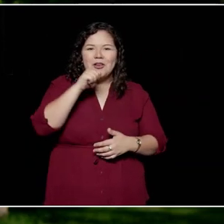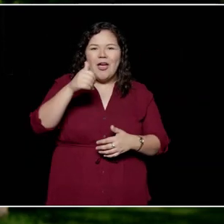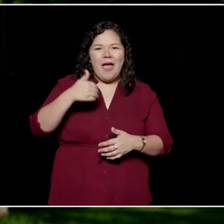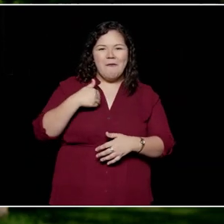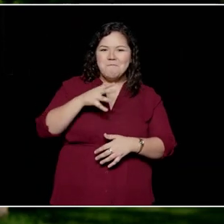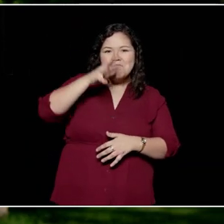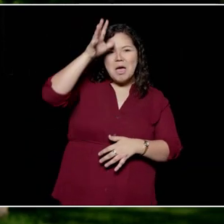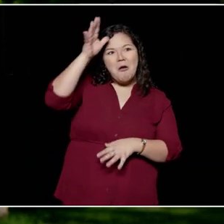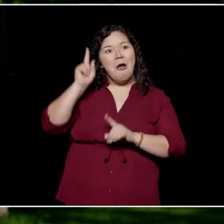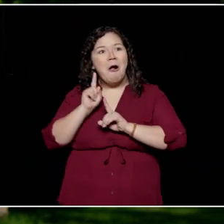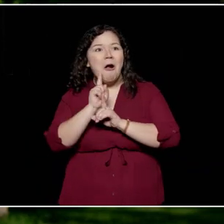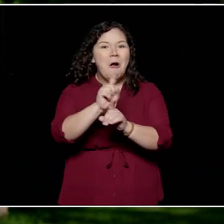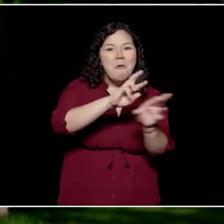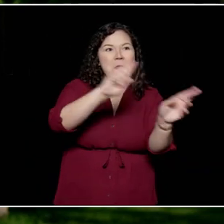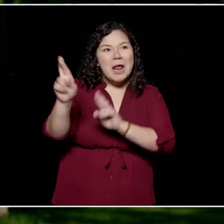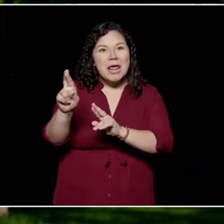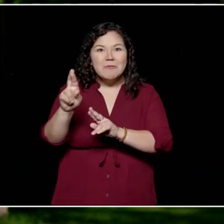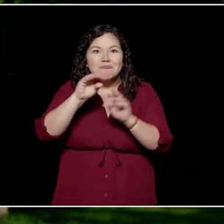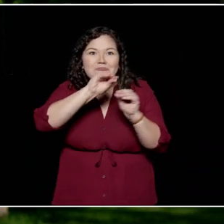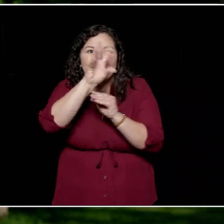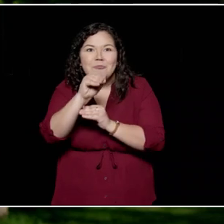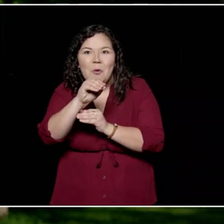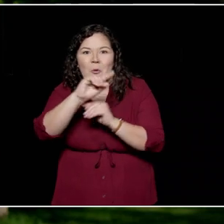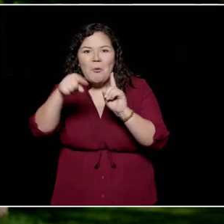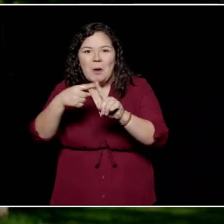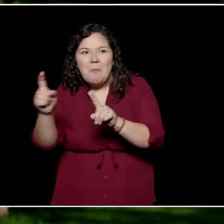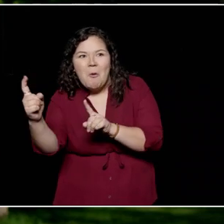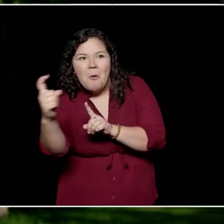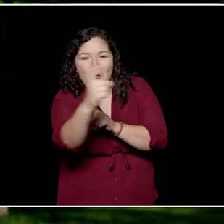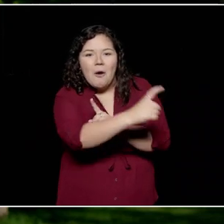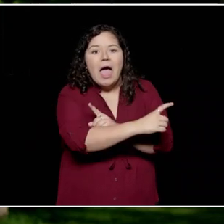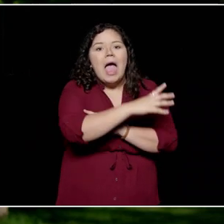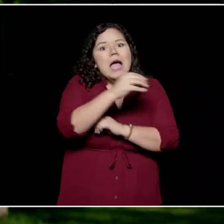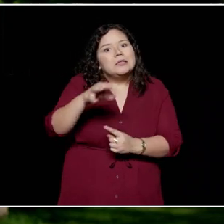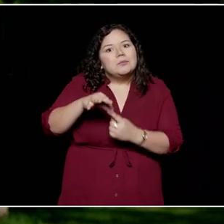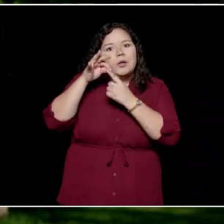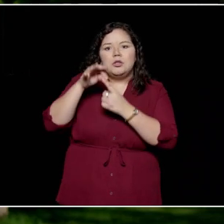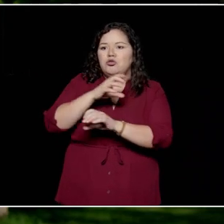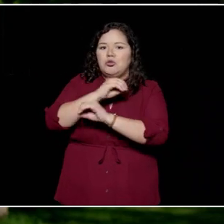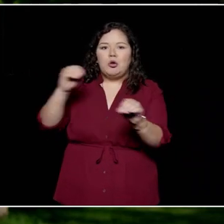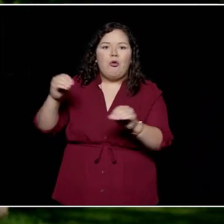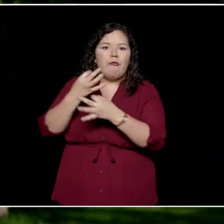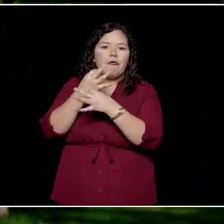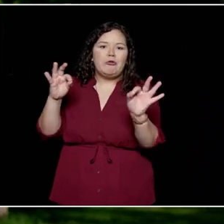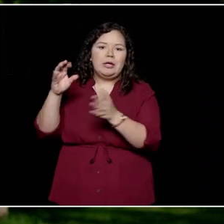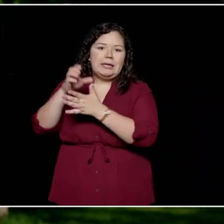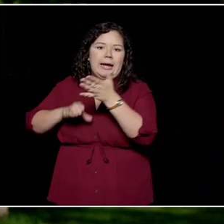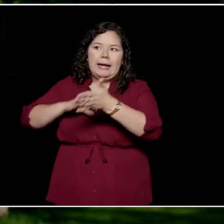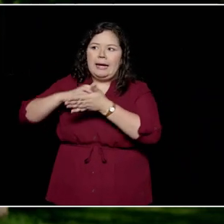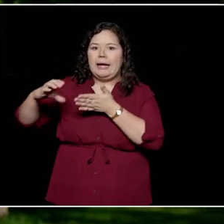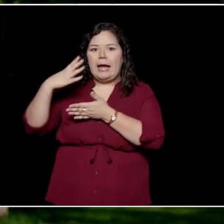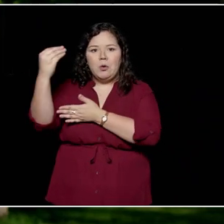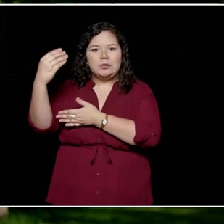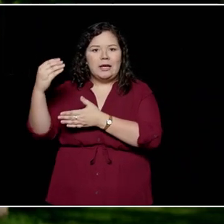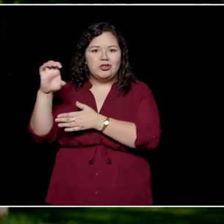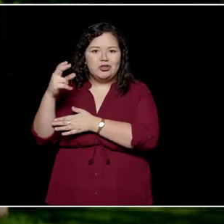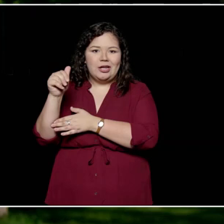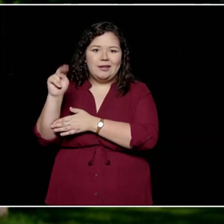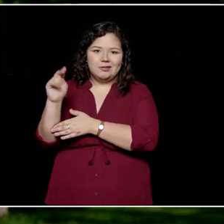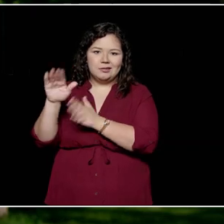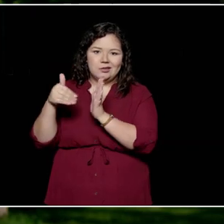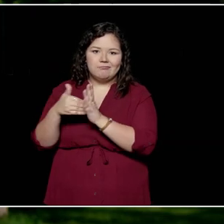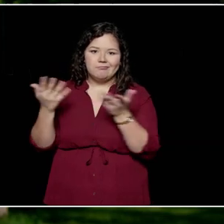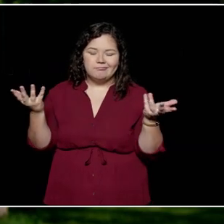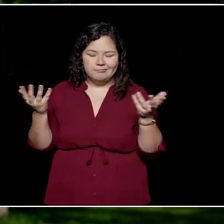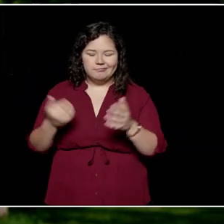photo as you cross the stage, and perhaps most devastatingly, no free slices of cake outside the Chance Center. None